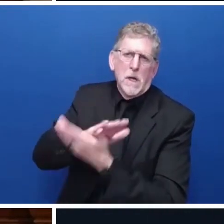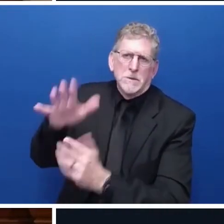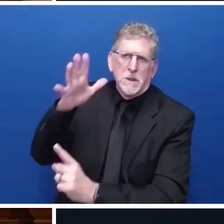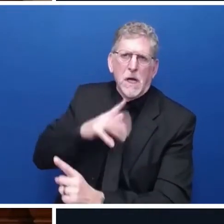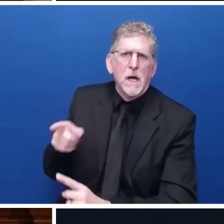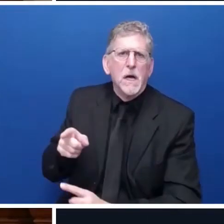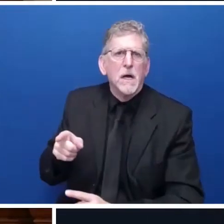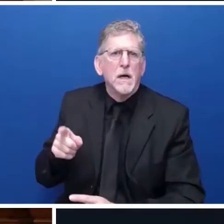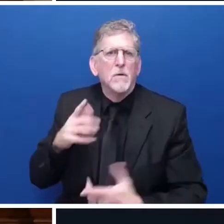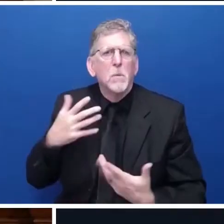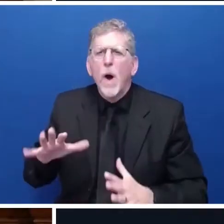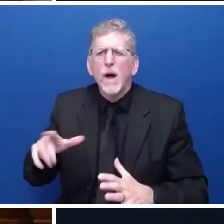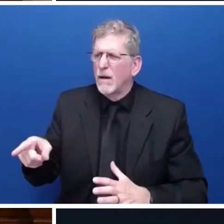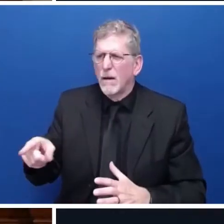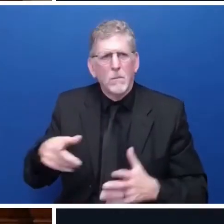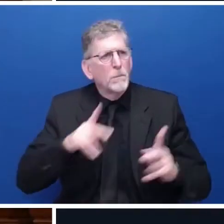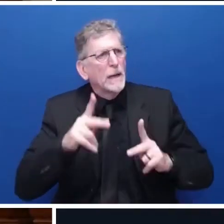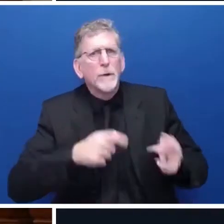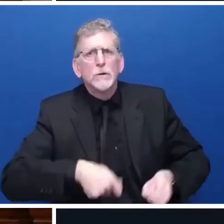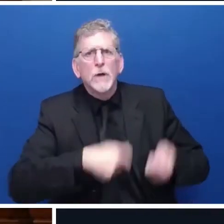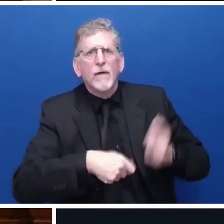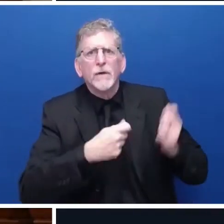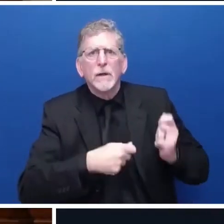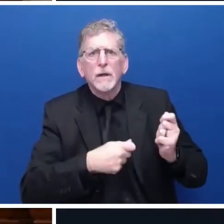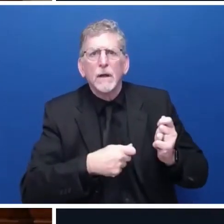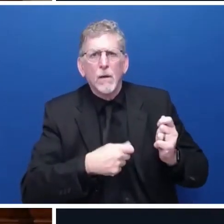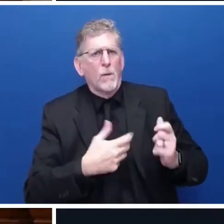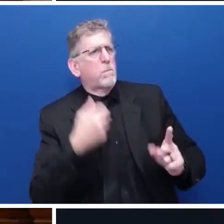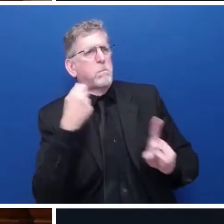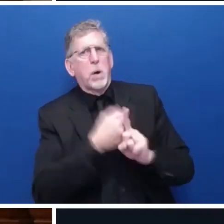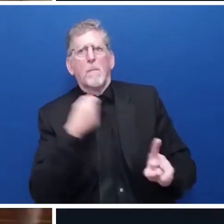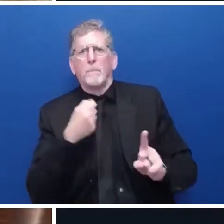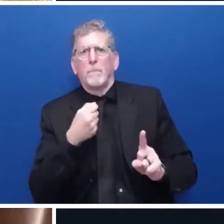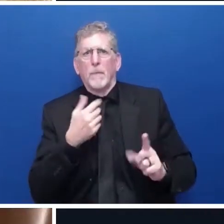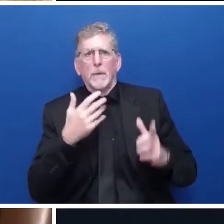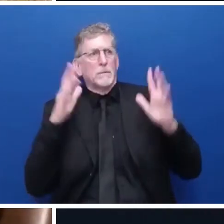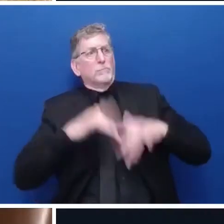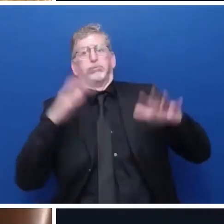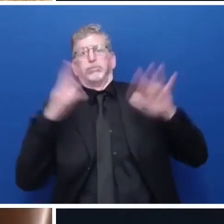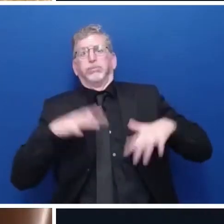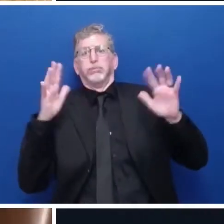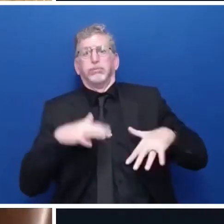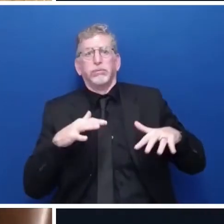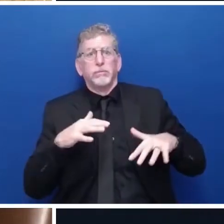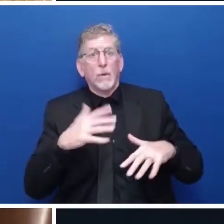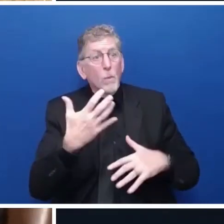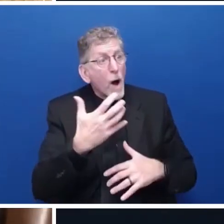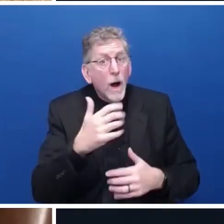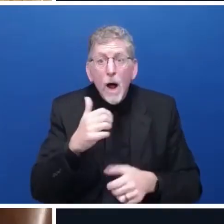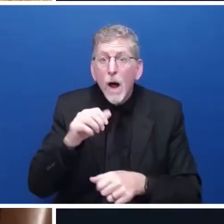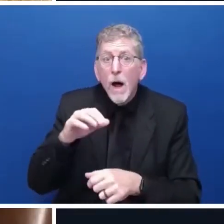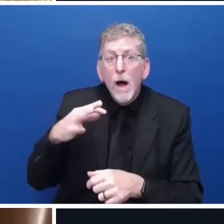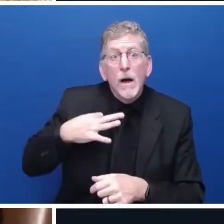if you apply for that job, you need to show 2 original forms of ID and a Social Security card.